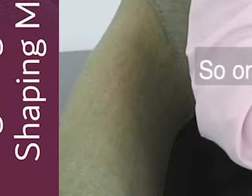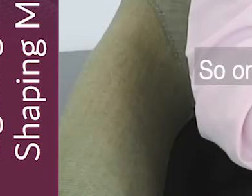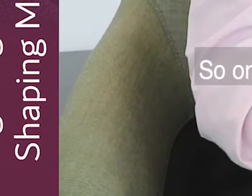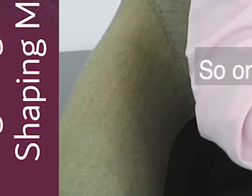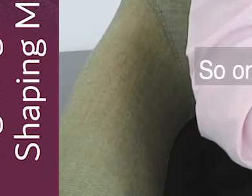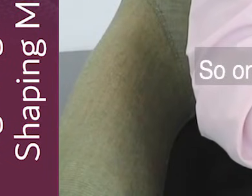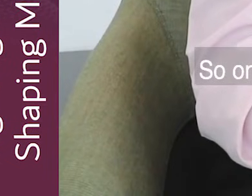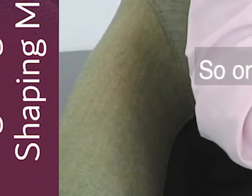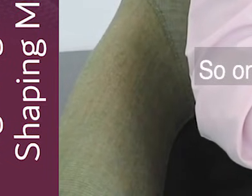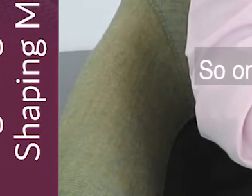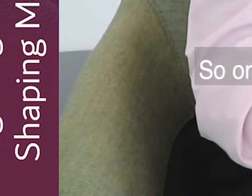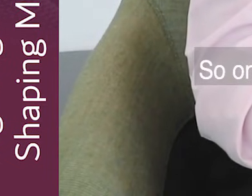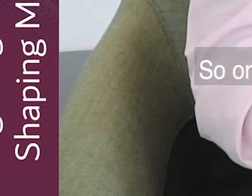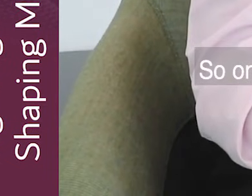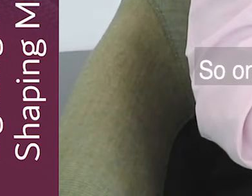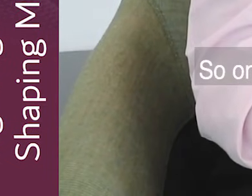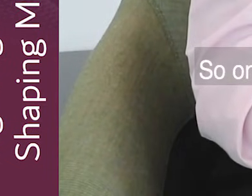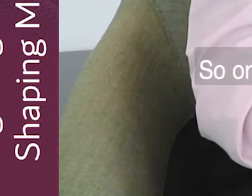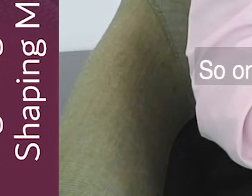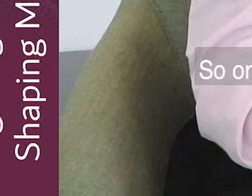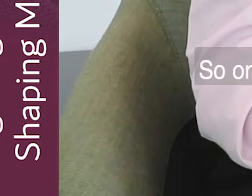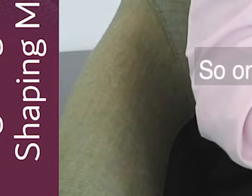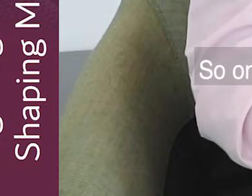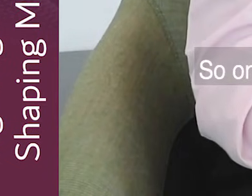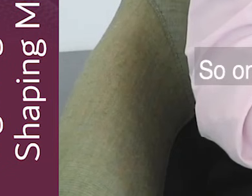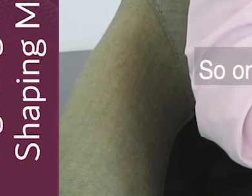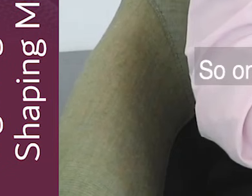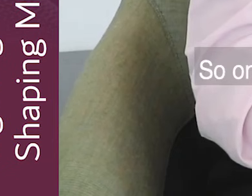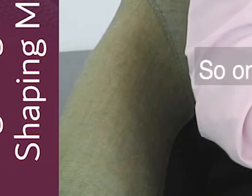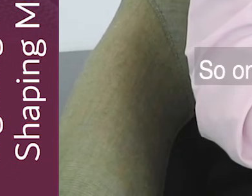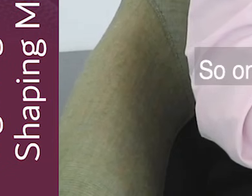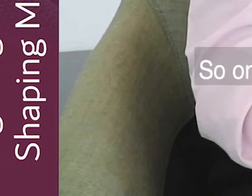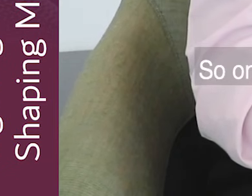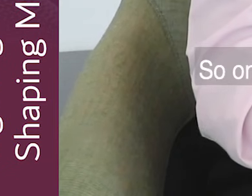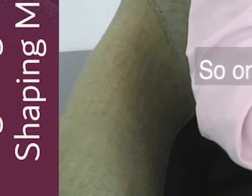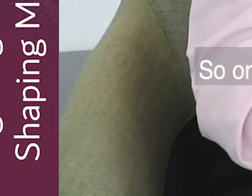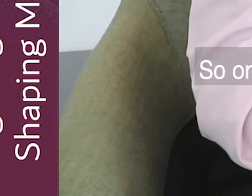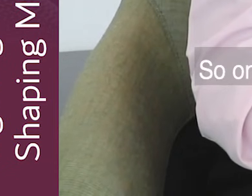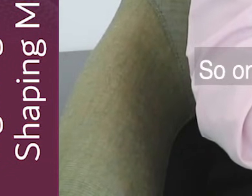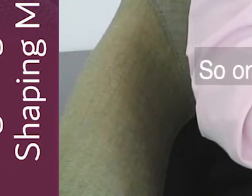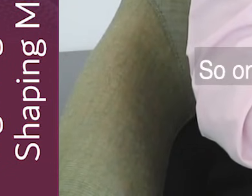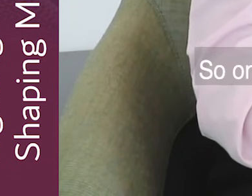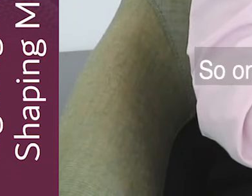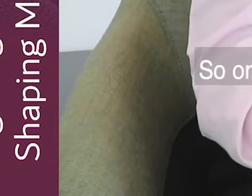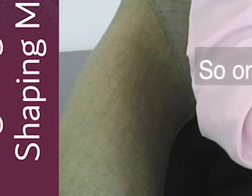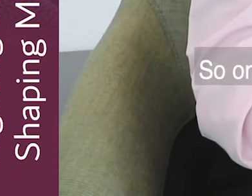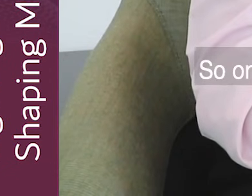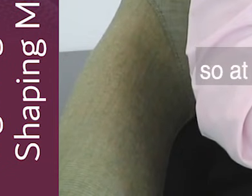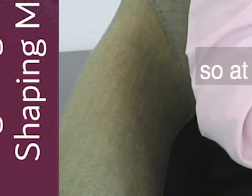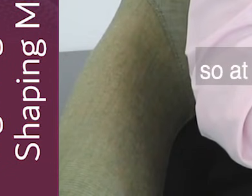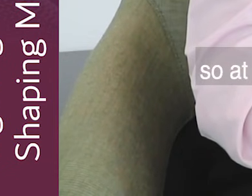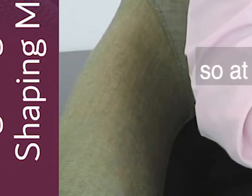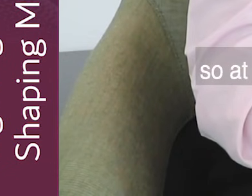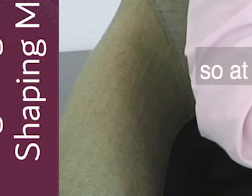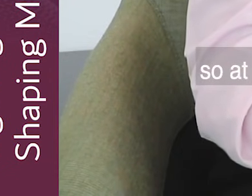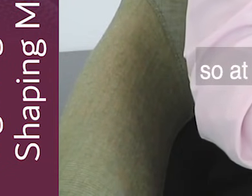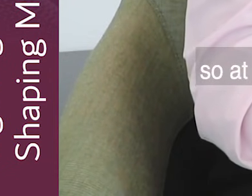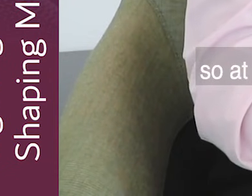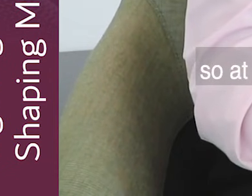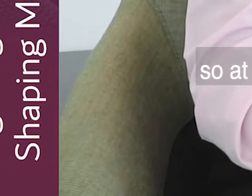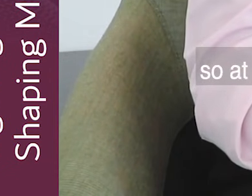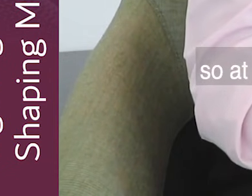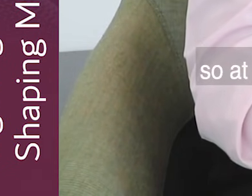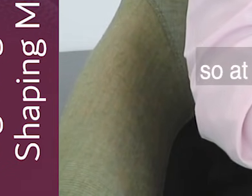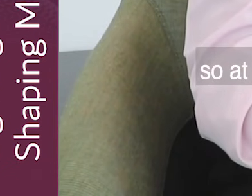so one of the highlights of the program is definitely the world-class faculty, which is immensely experienced and reputable. So at the Institute of